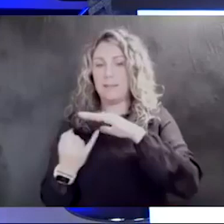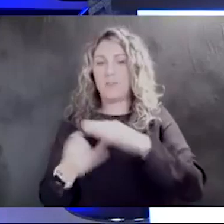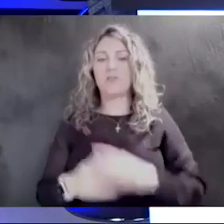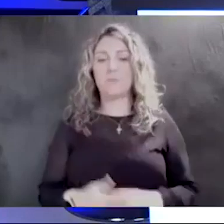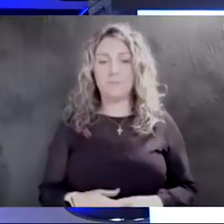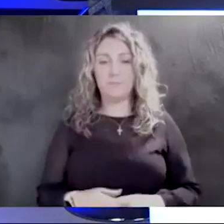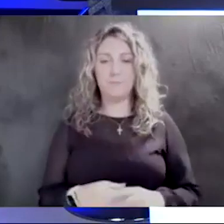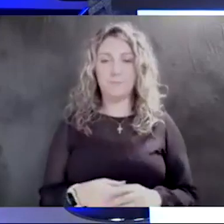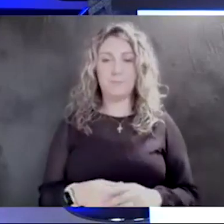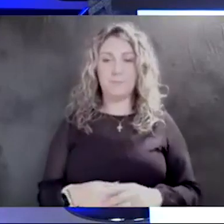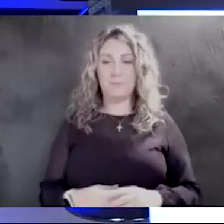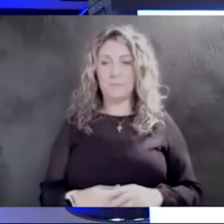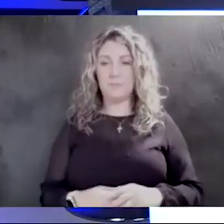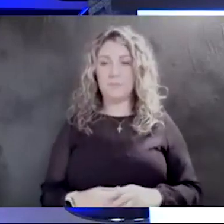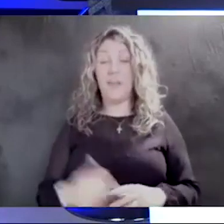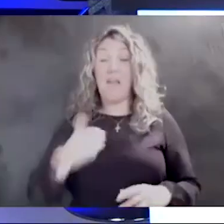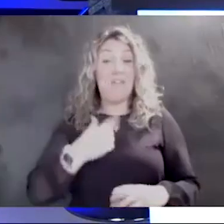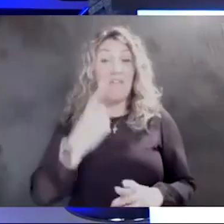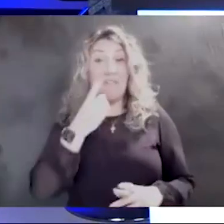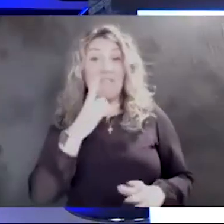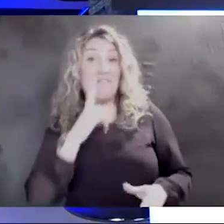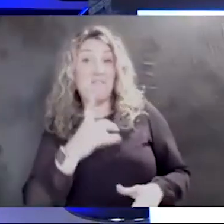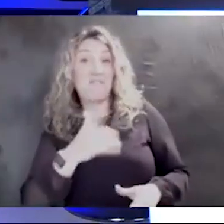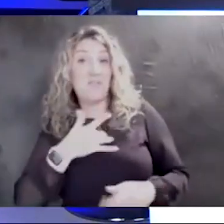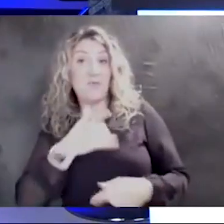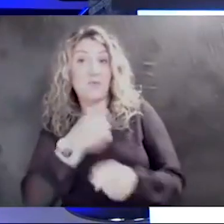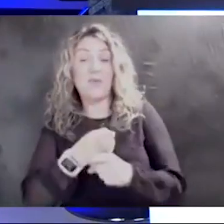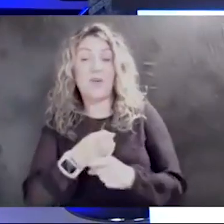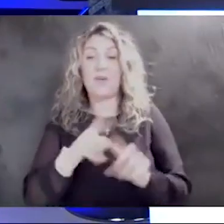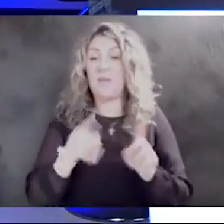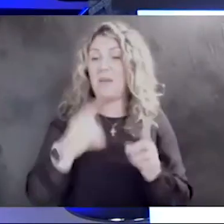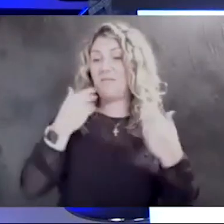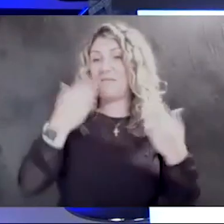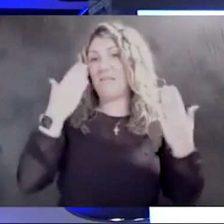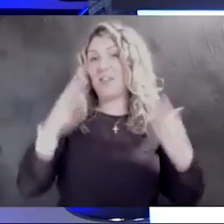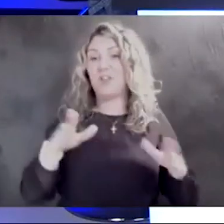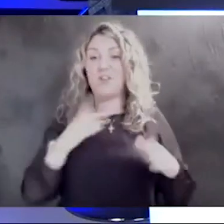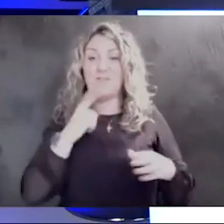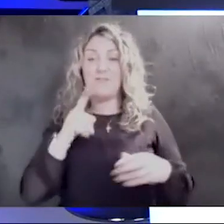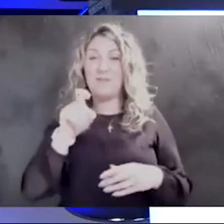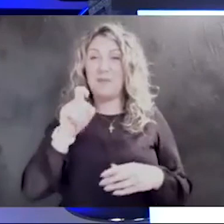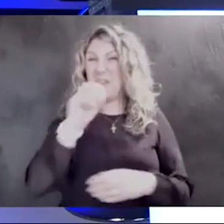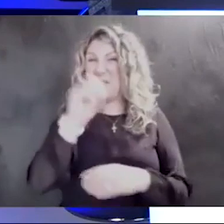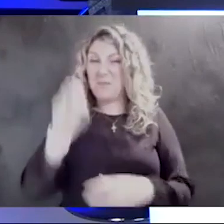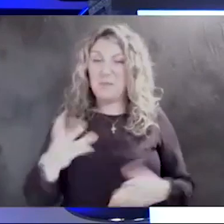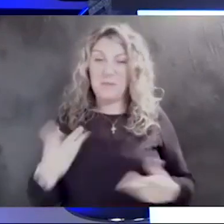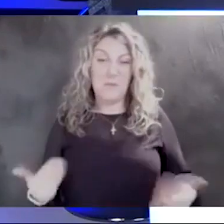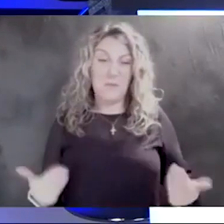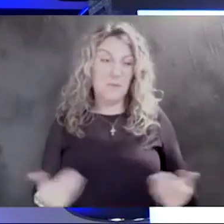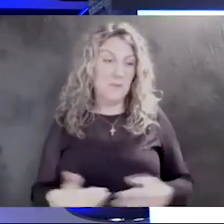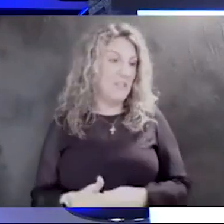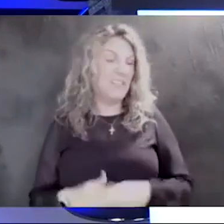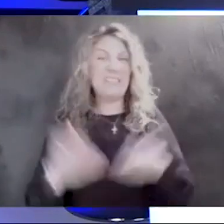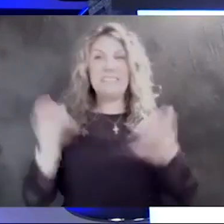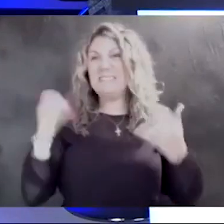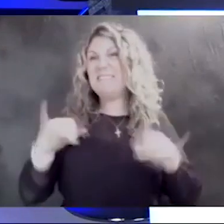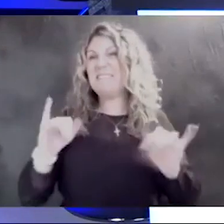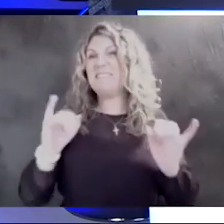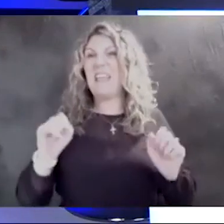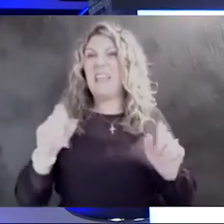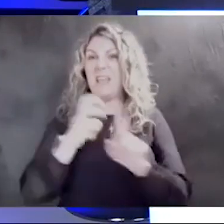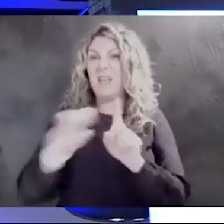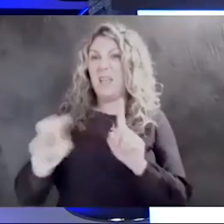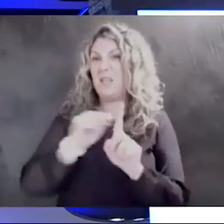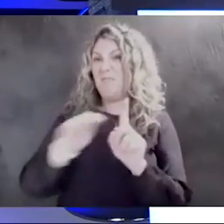think that feels right to me, but I don't know 100% because, gosh, you could still be spreading the Delta virus. I don't know. Raghu,